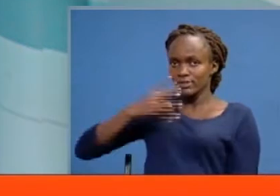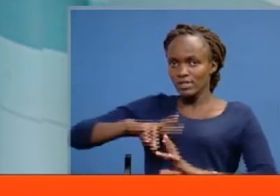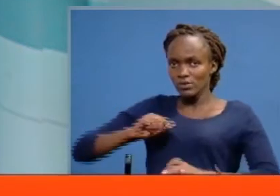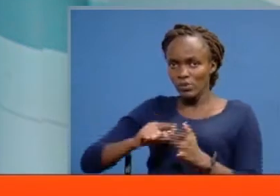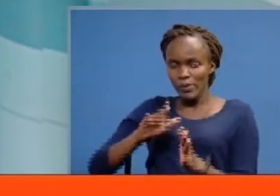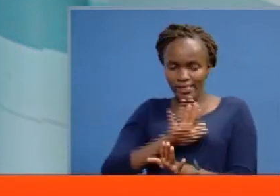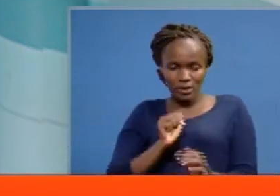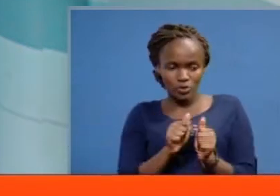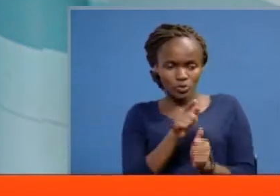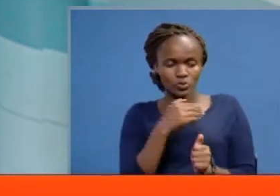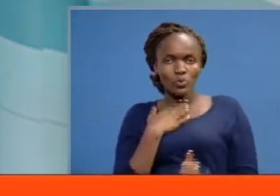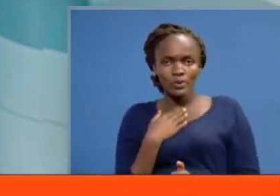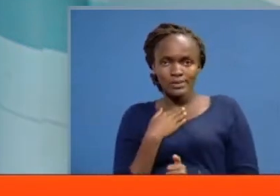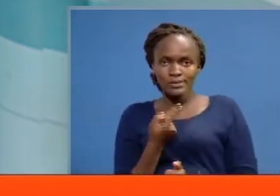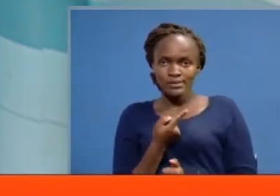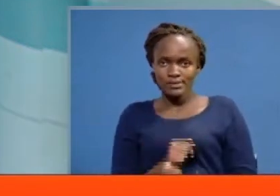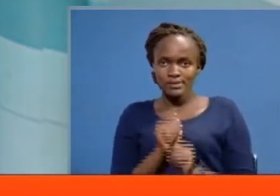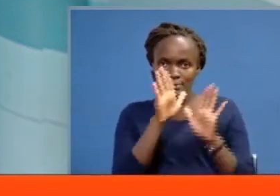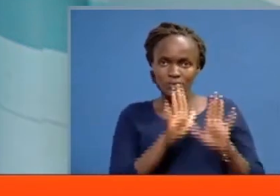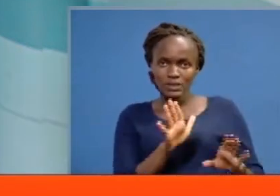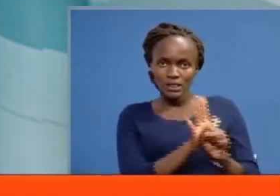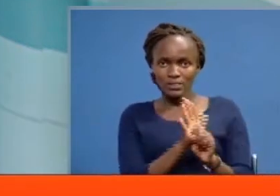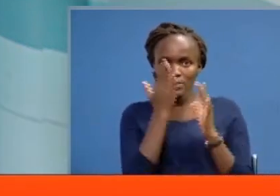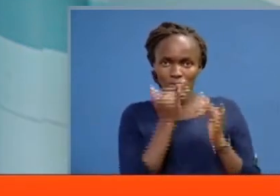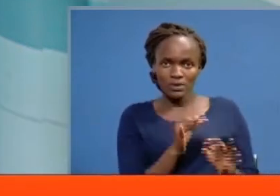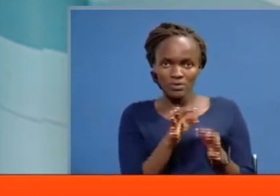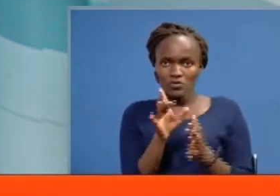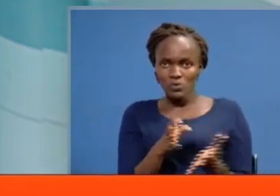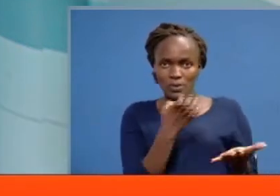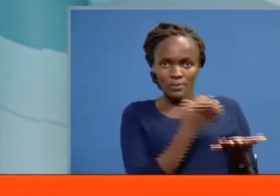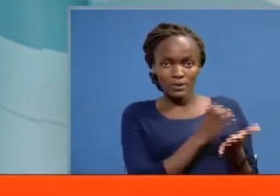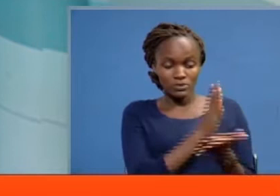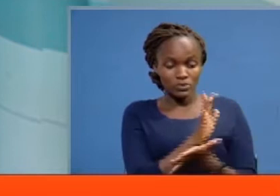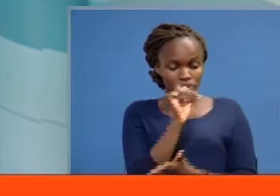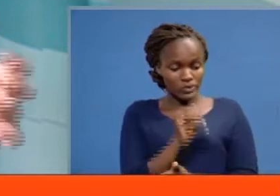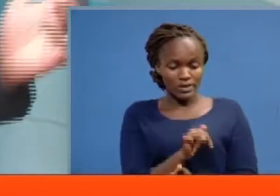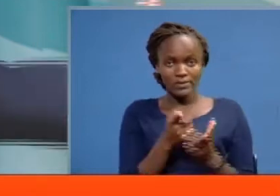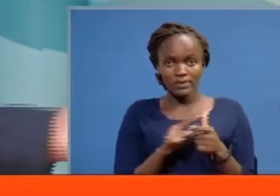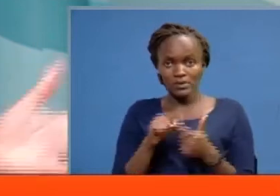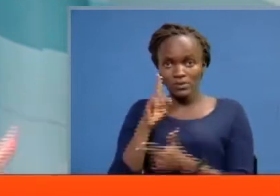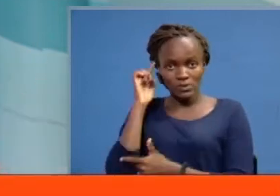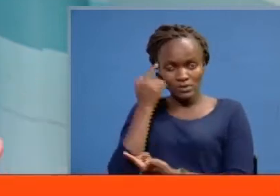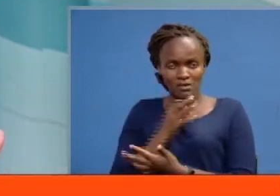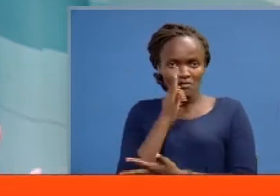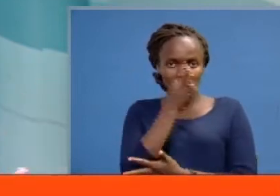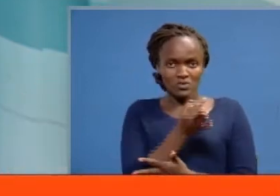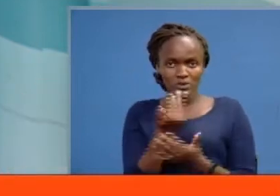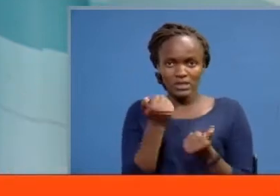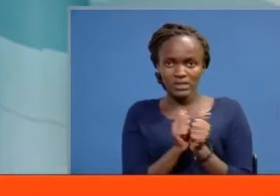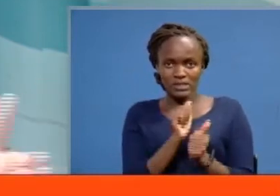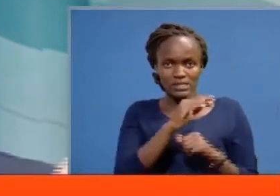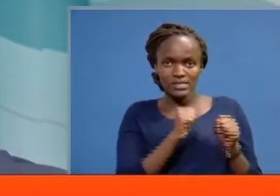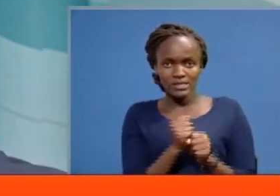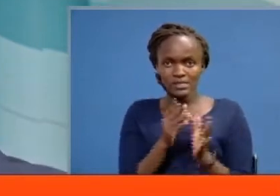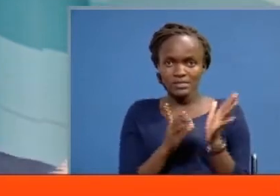career that you want. And that's why it's very, very important. Even if you're employed right now and you see yourself somewhere in the next 10 years, then you need